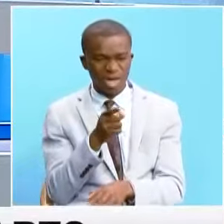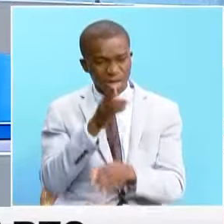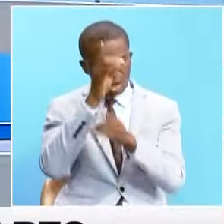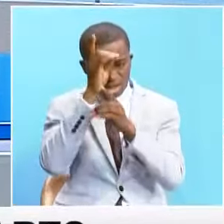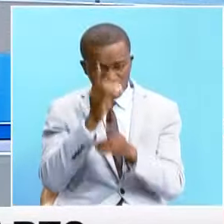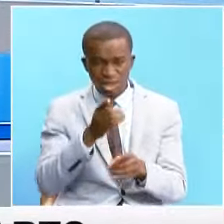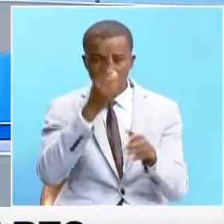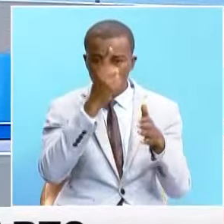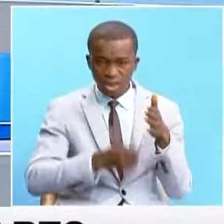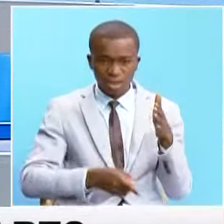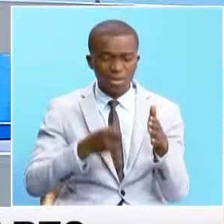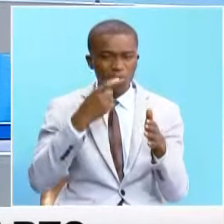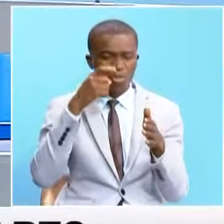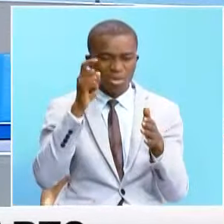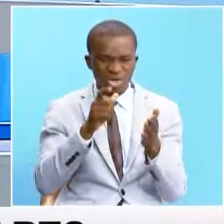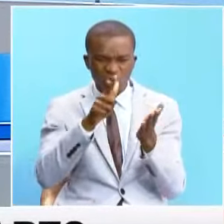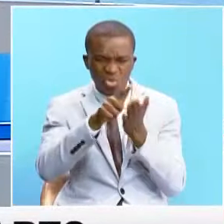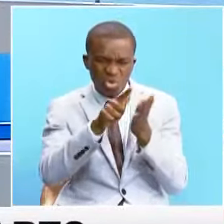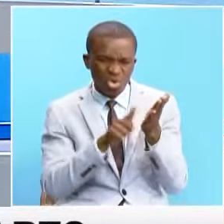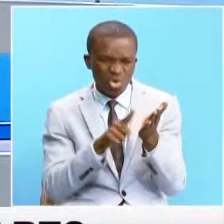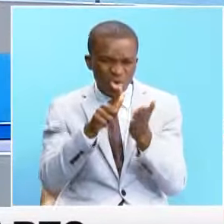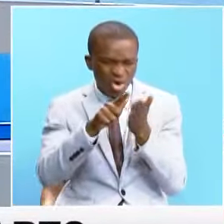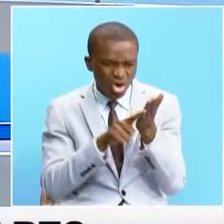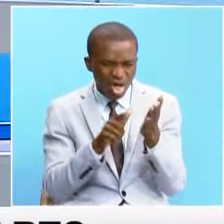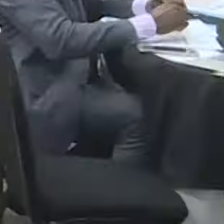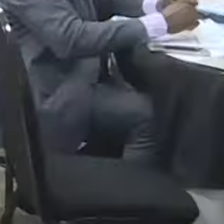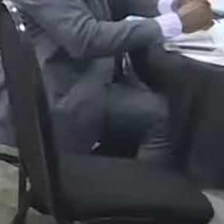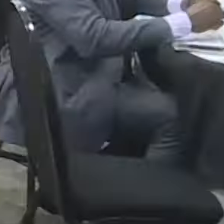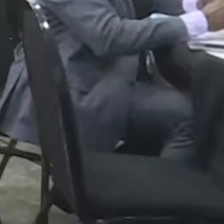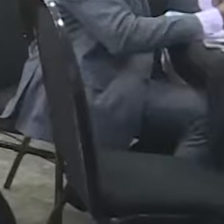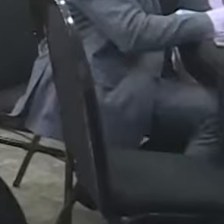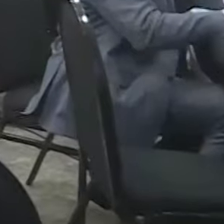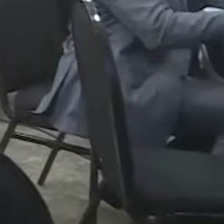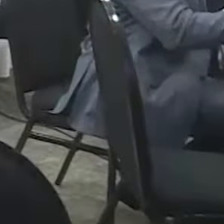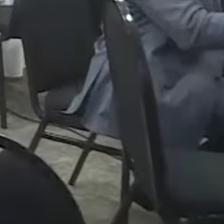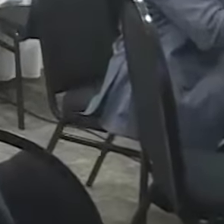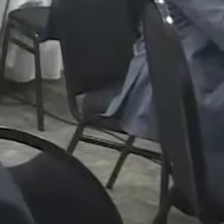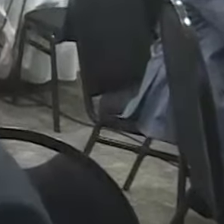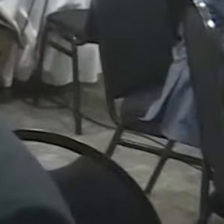were made to translate the framework to the country level.